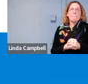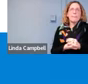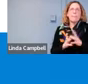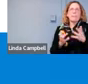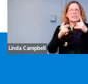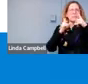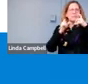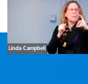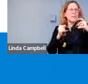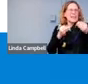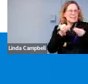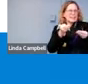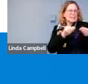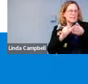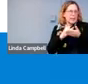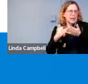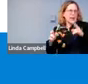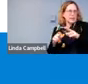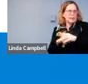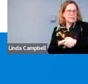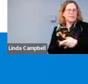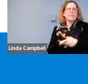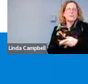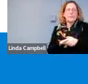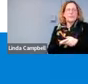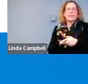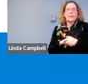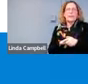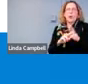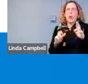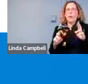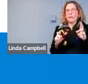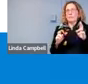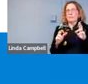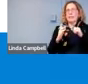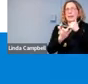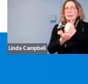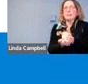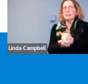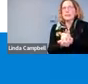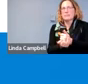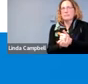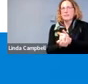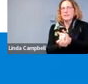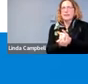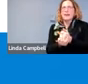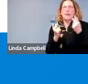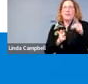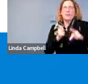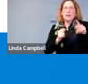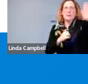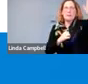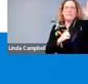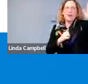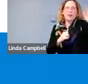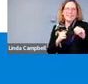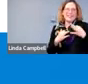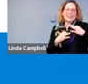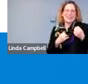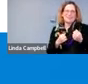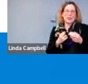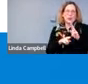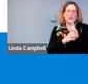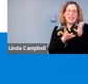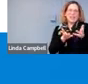biosecurity effort. There's some complexities at Pitt Lace right now to get it operational, but hopefully that will be implemented soon,